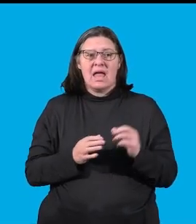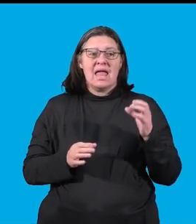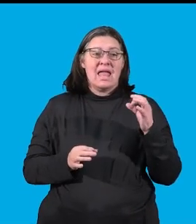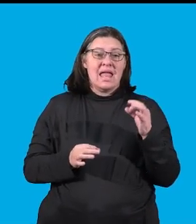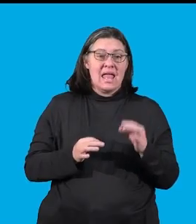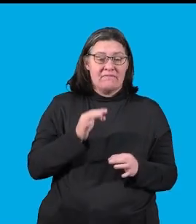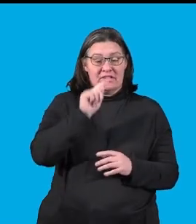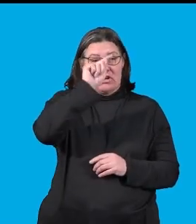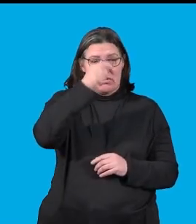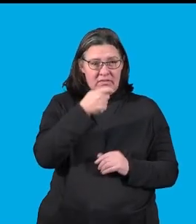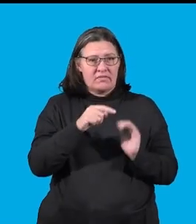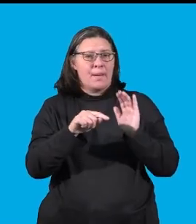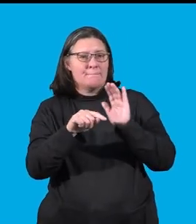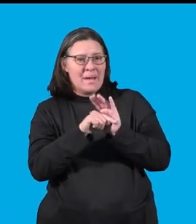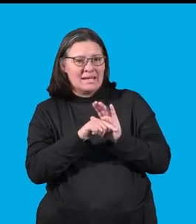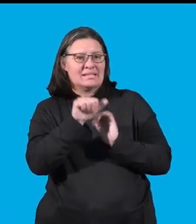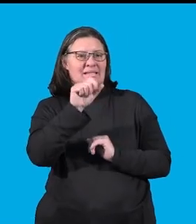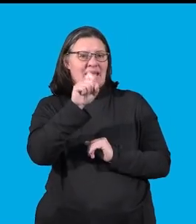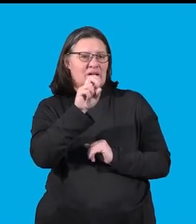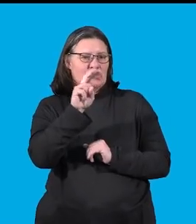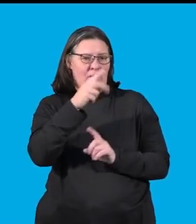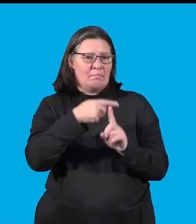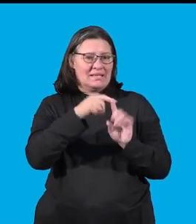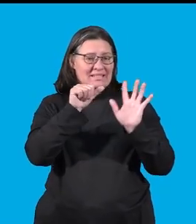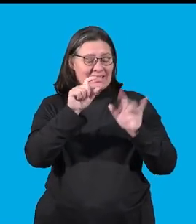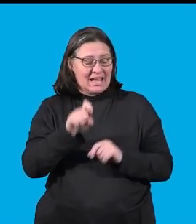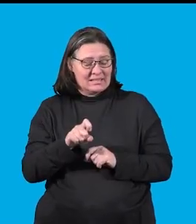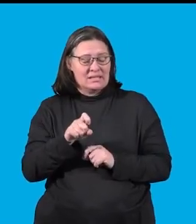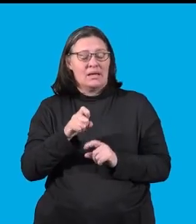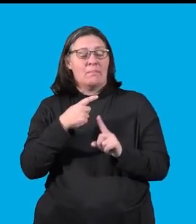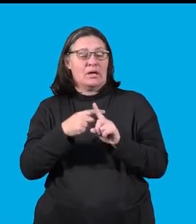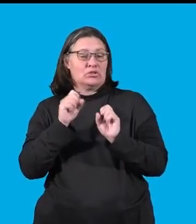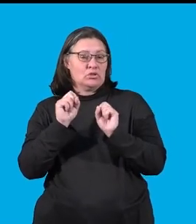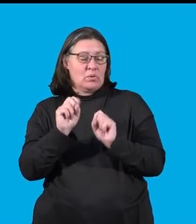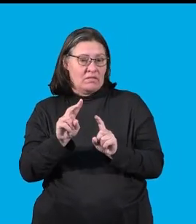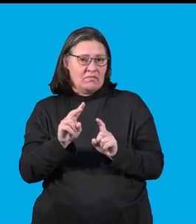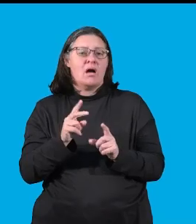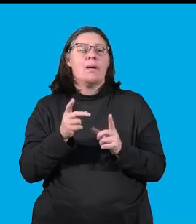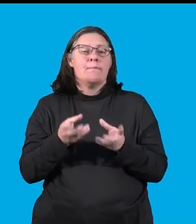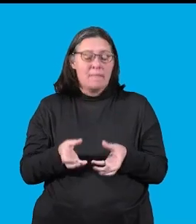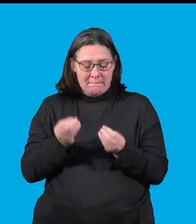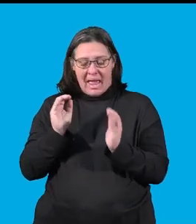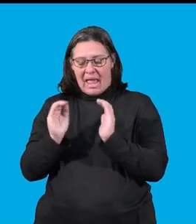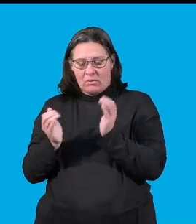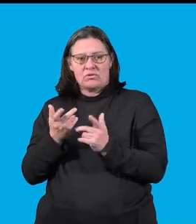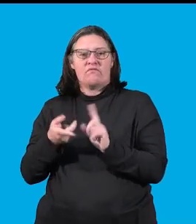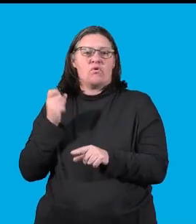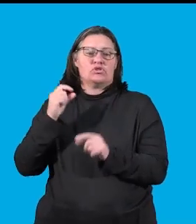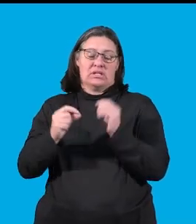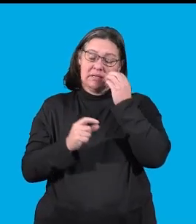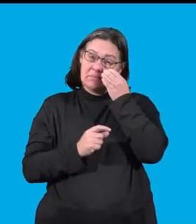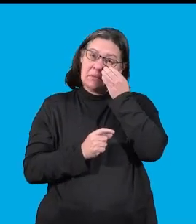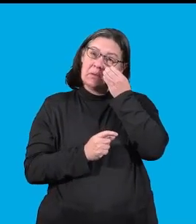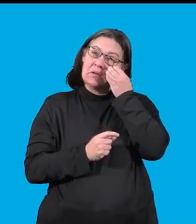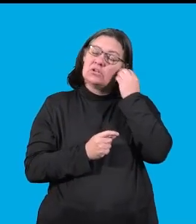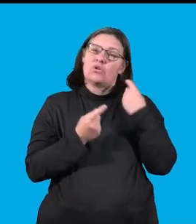the derivative is minus 6x squared plus 6x plus 12, find the equation of g. So